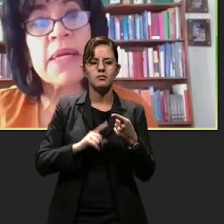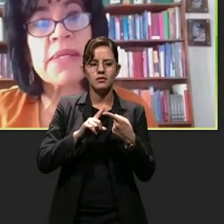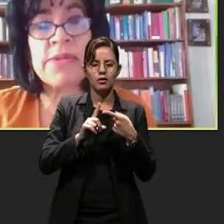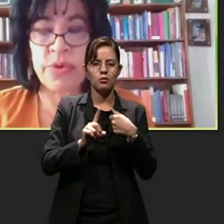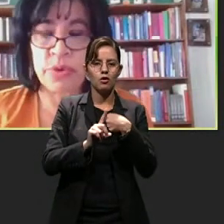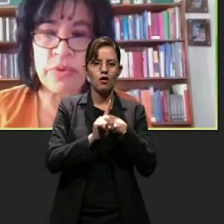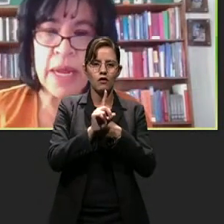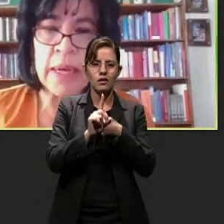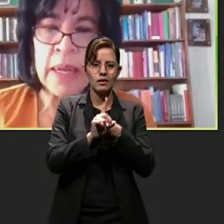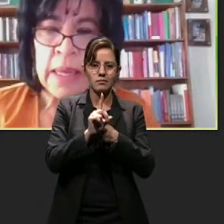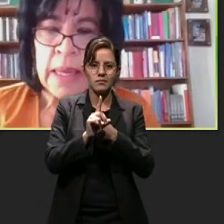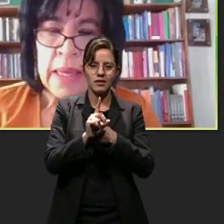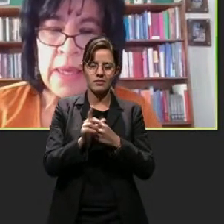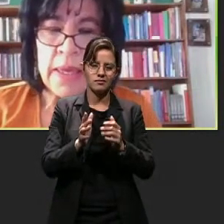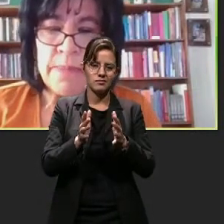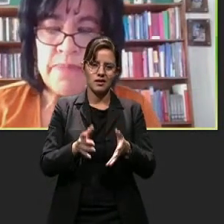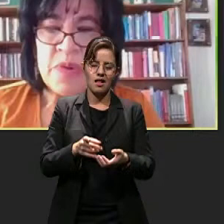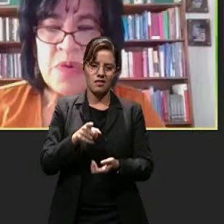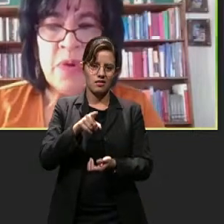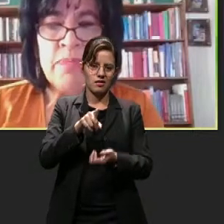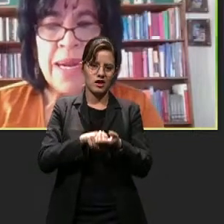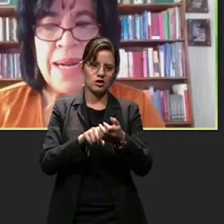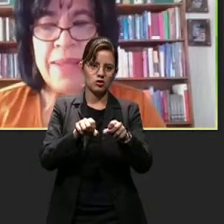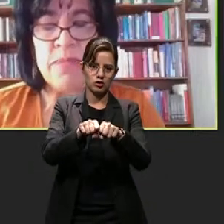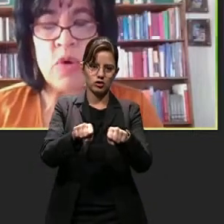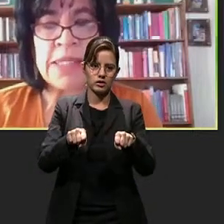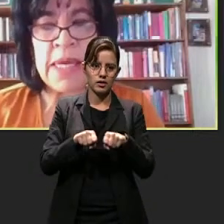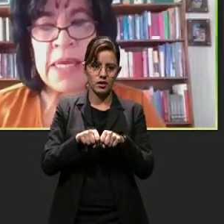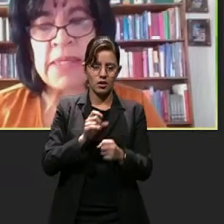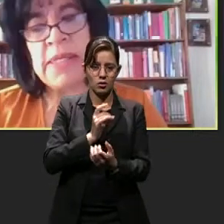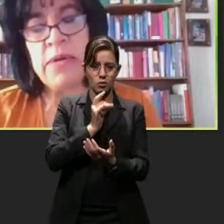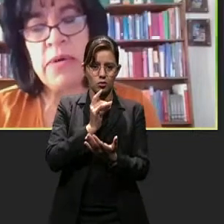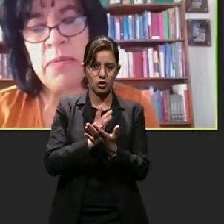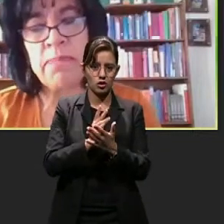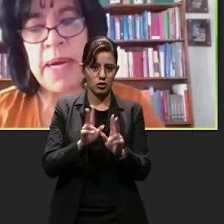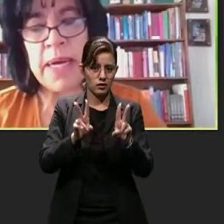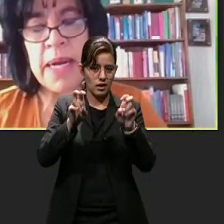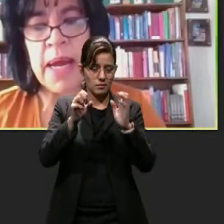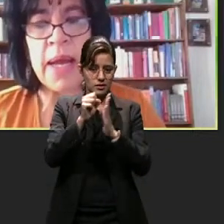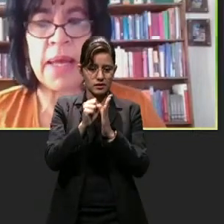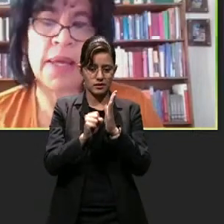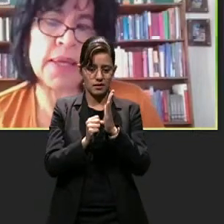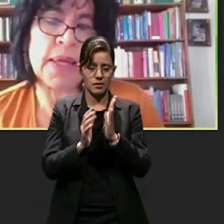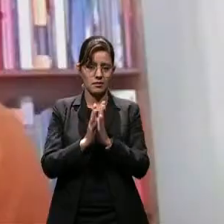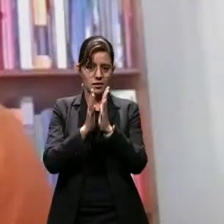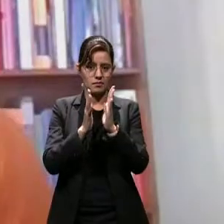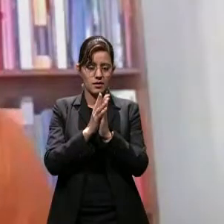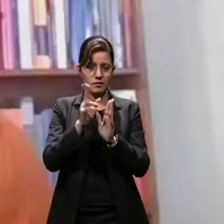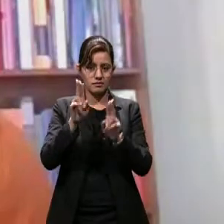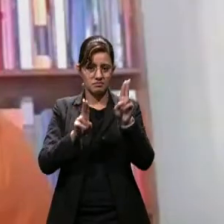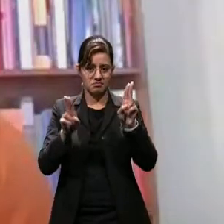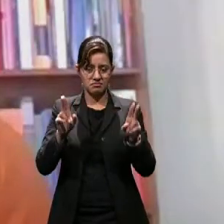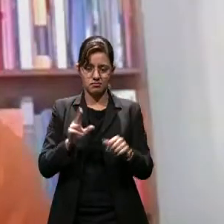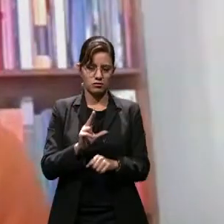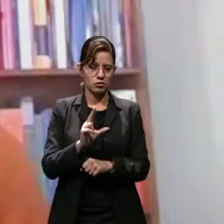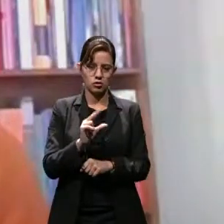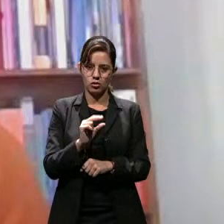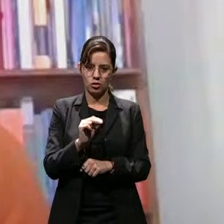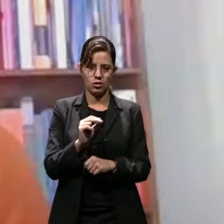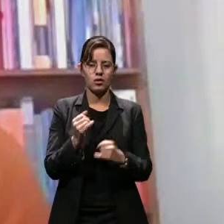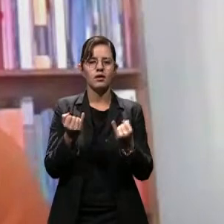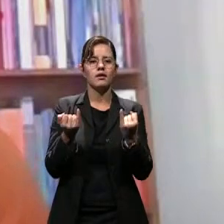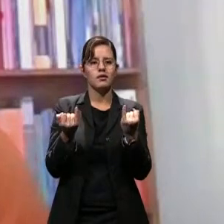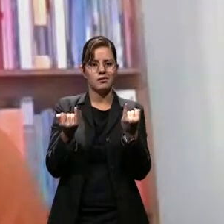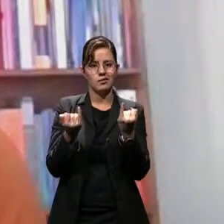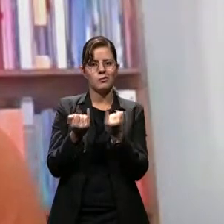For example, something that is structural, not only for democracy, but for all